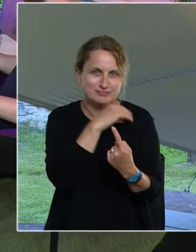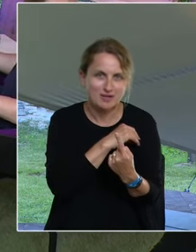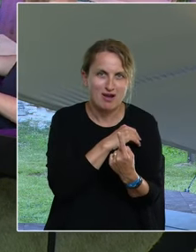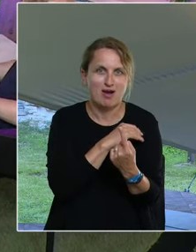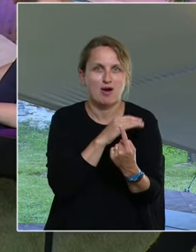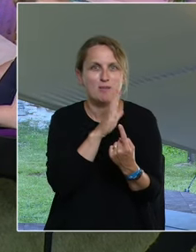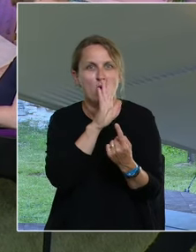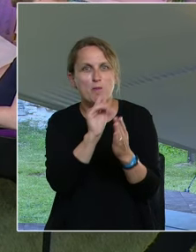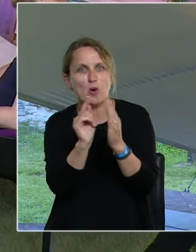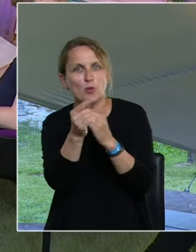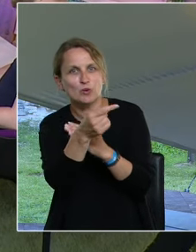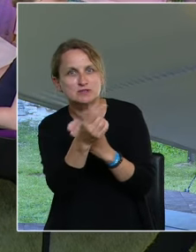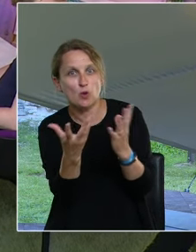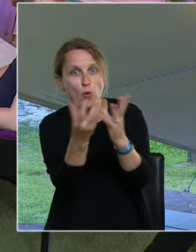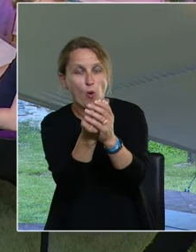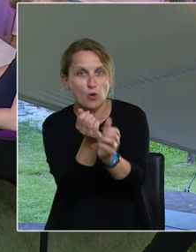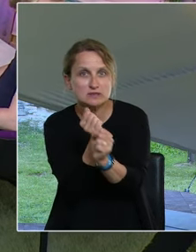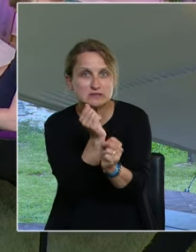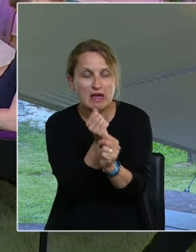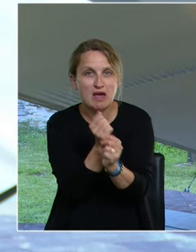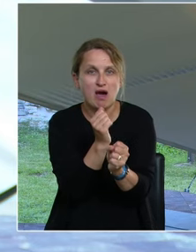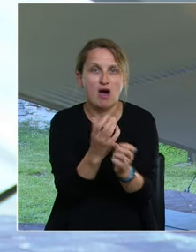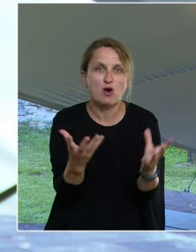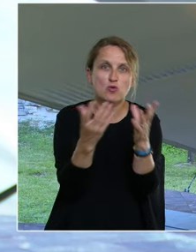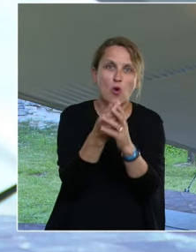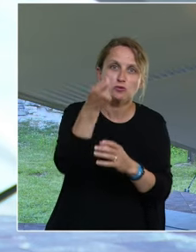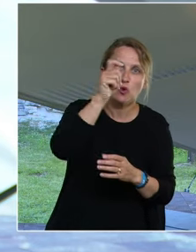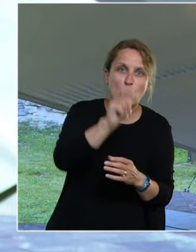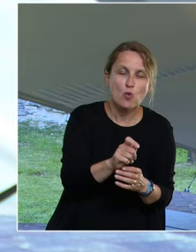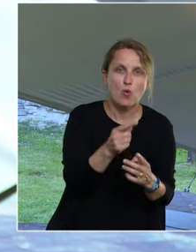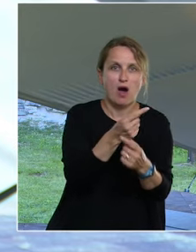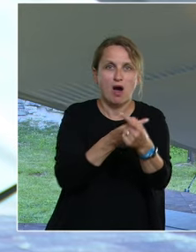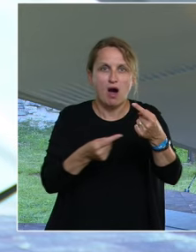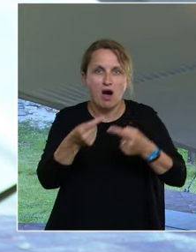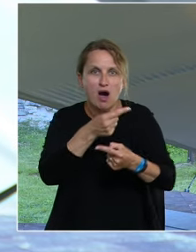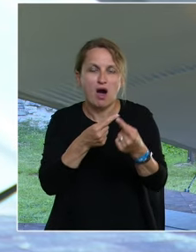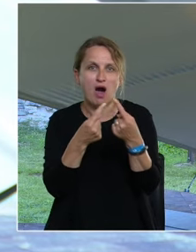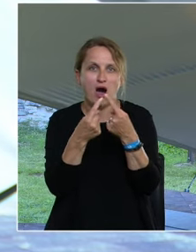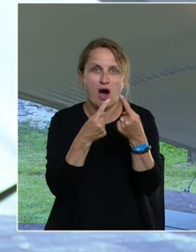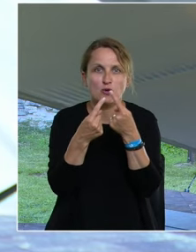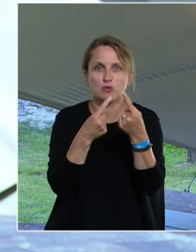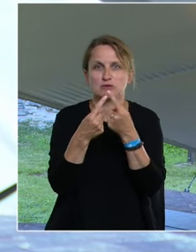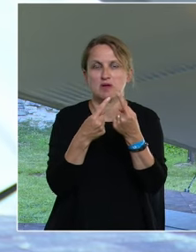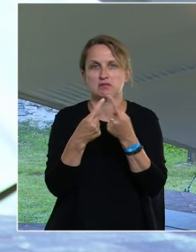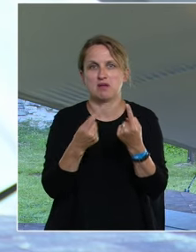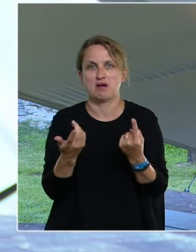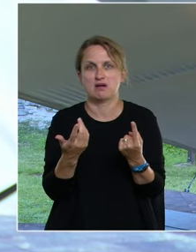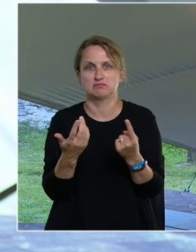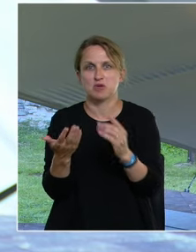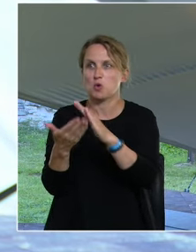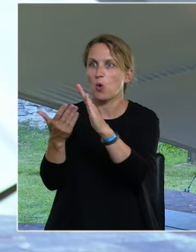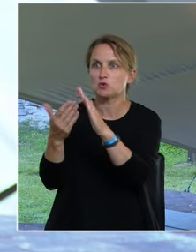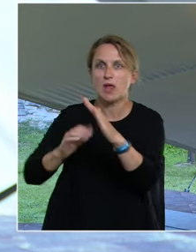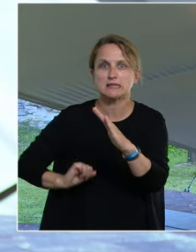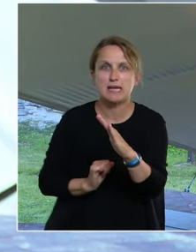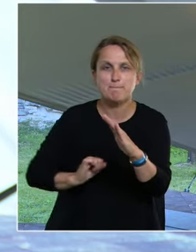art together in a social space, in a gallery setting, but it might be that you purchase an NFT and you might invite friends over